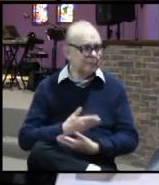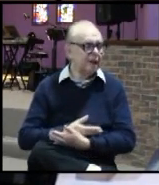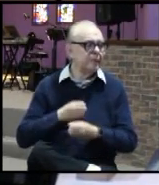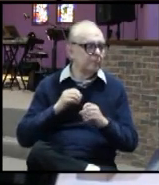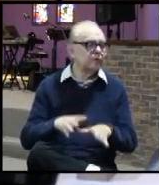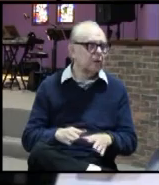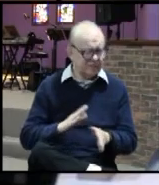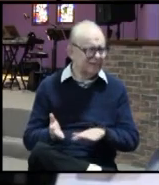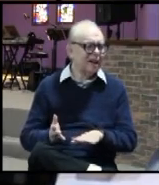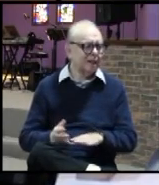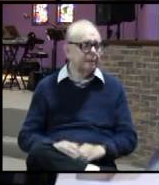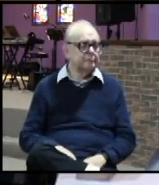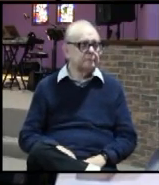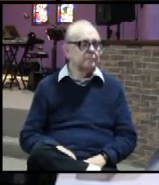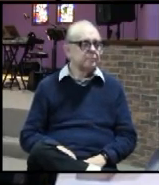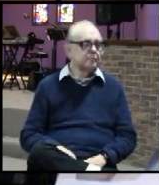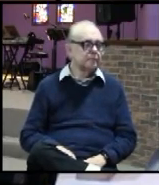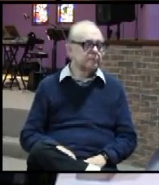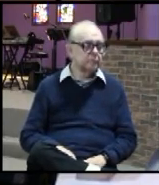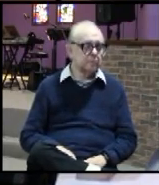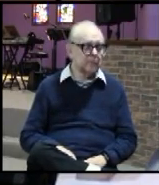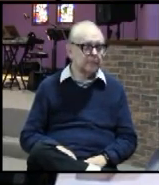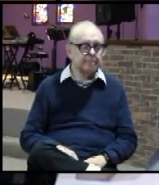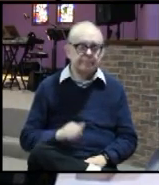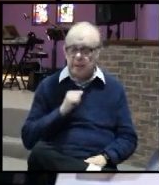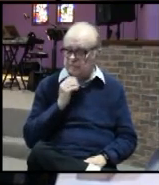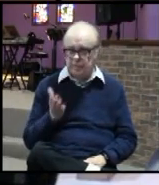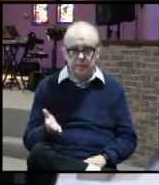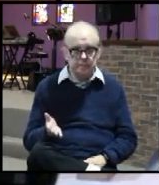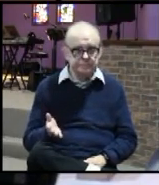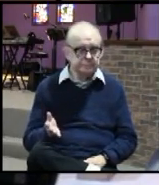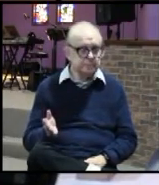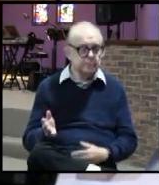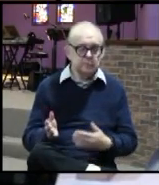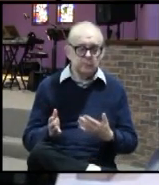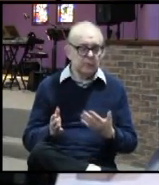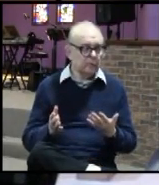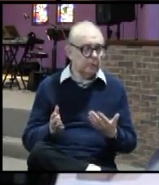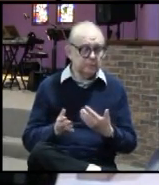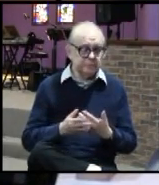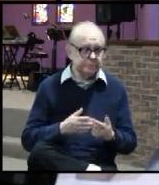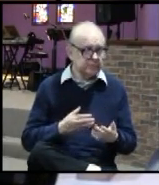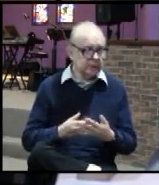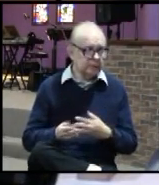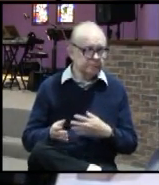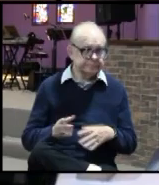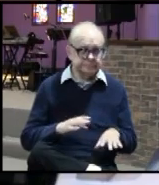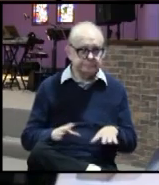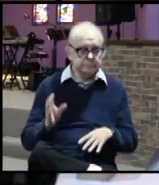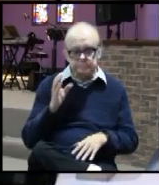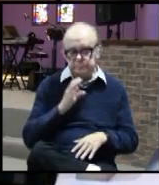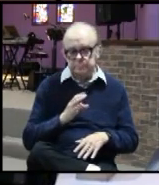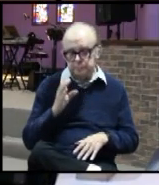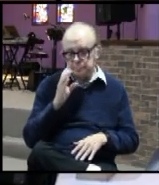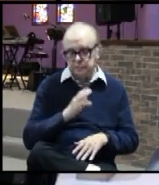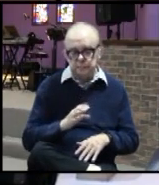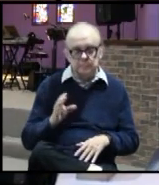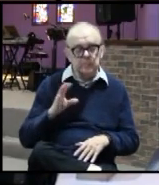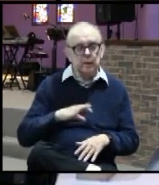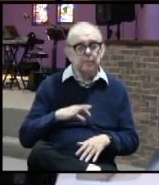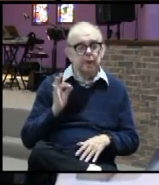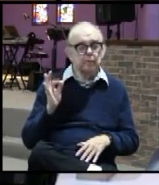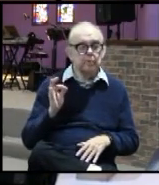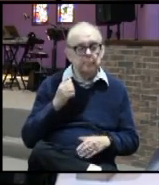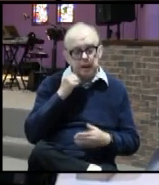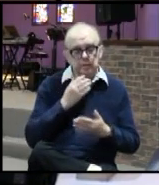Is she non-existent? Is she there? Or whatever else? And I did a lot of searching to find out where is she.